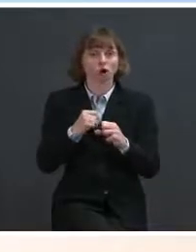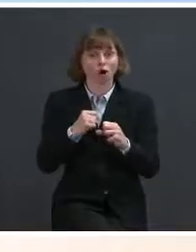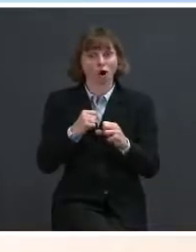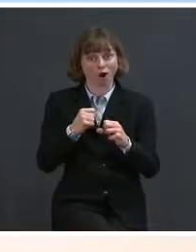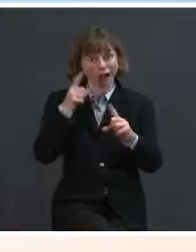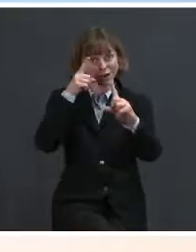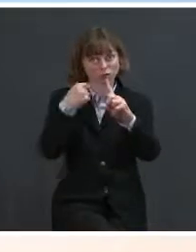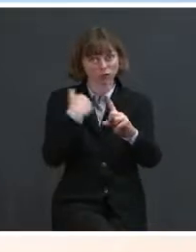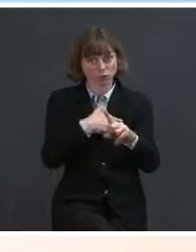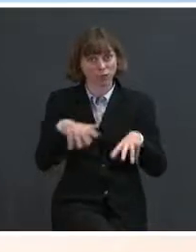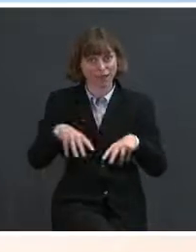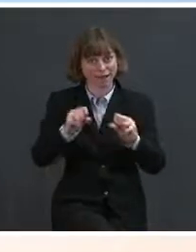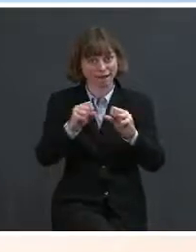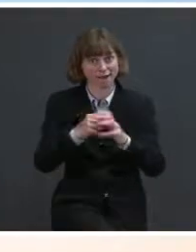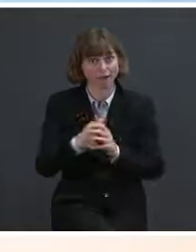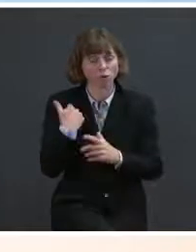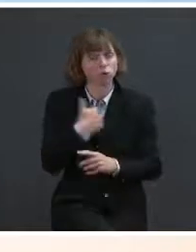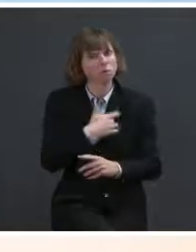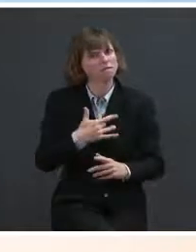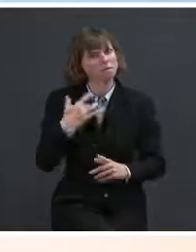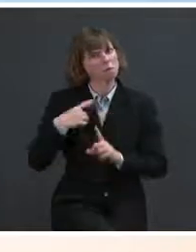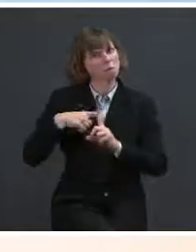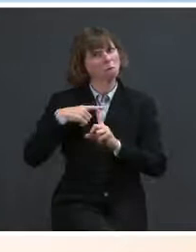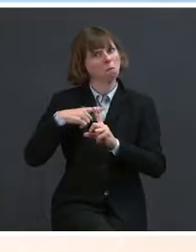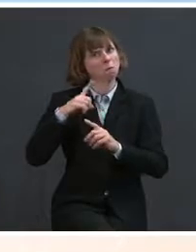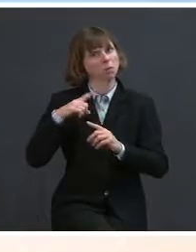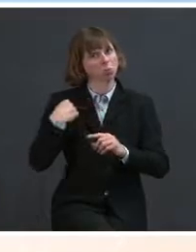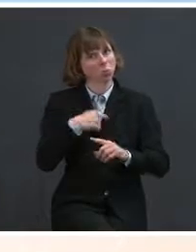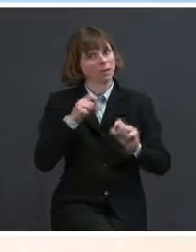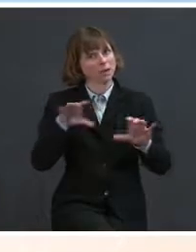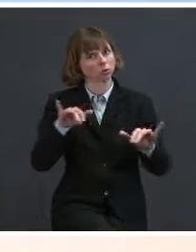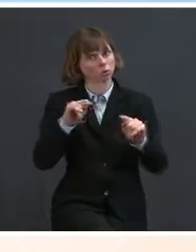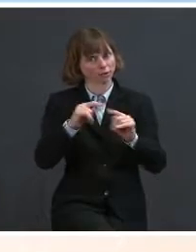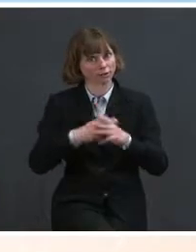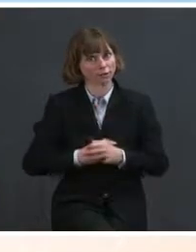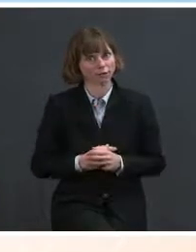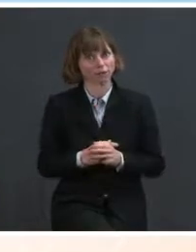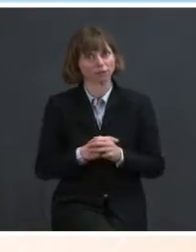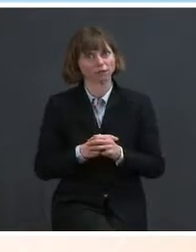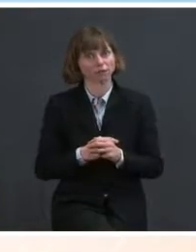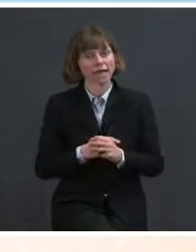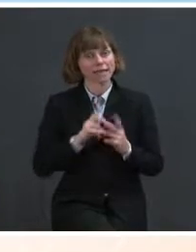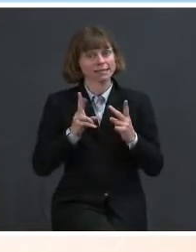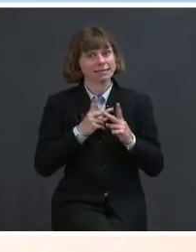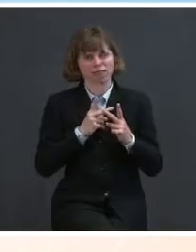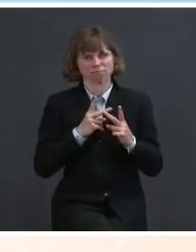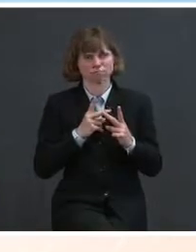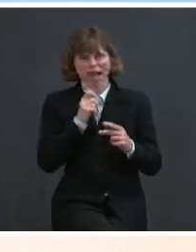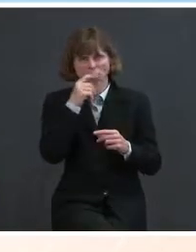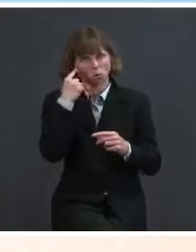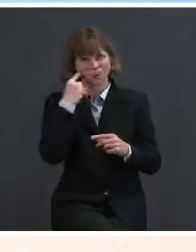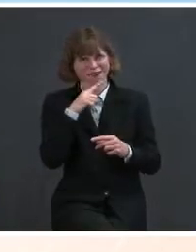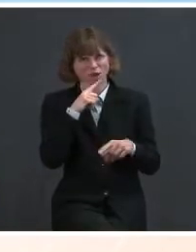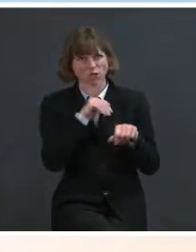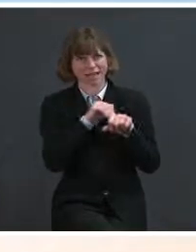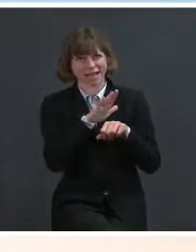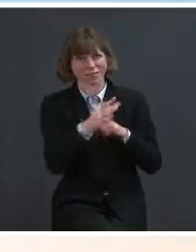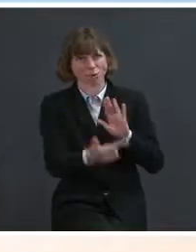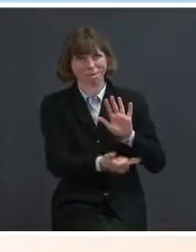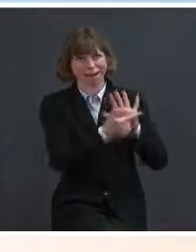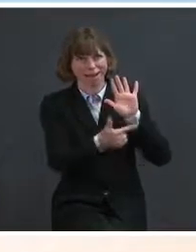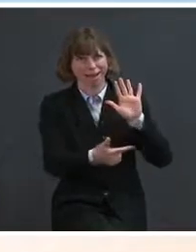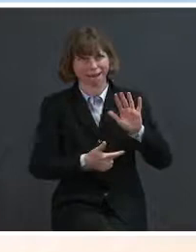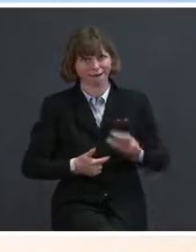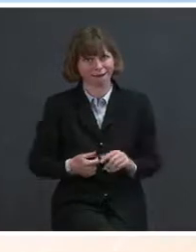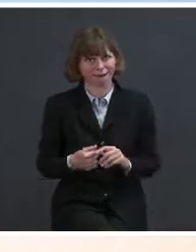feel very good about our ability to execute against that. Secondly, I do not believe that there is an export ban, but the